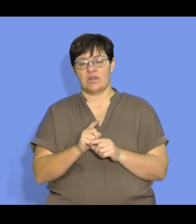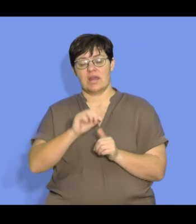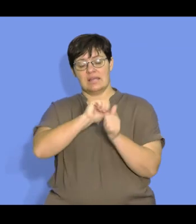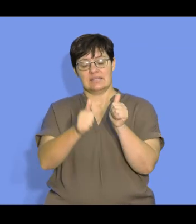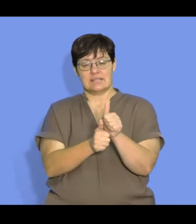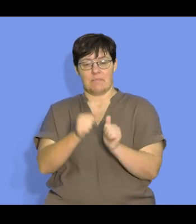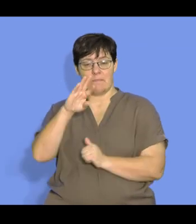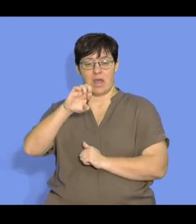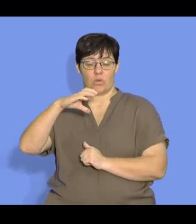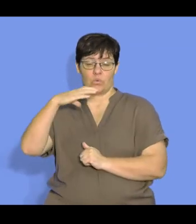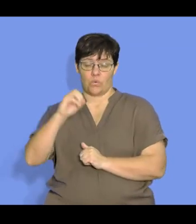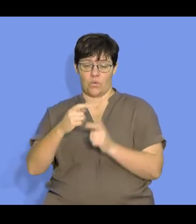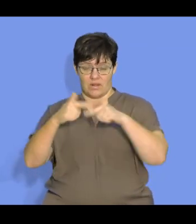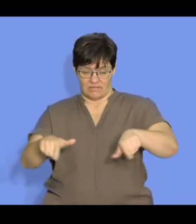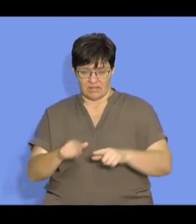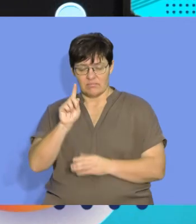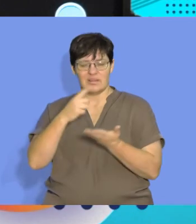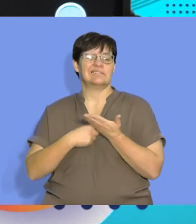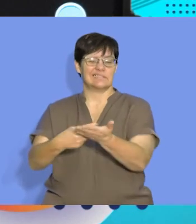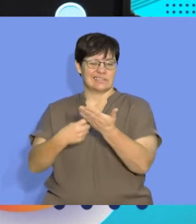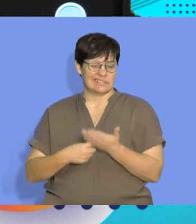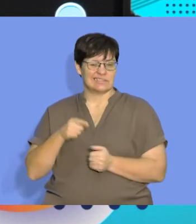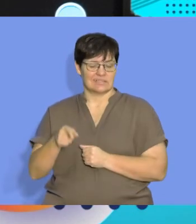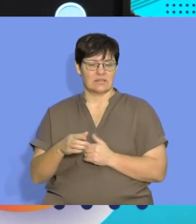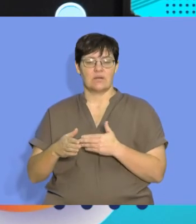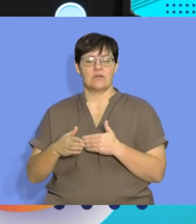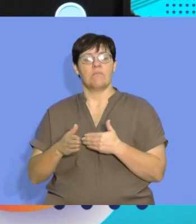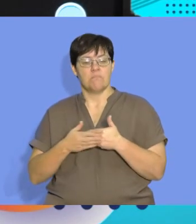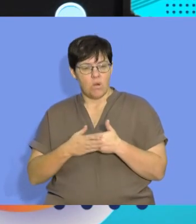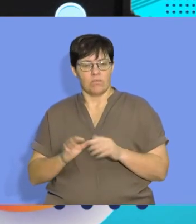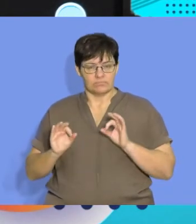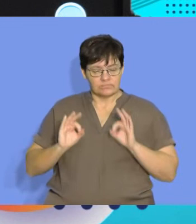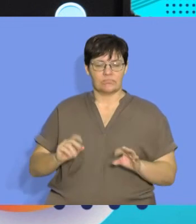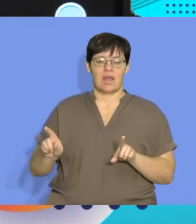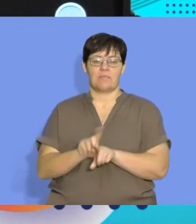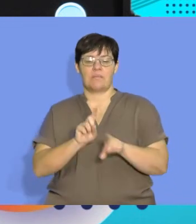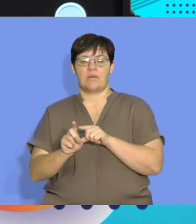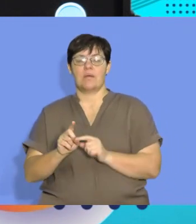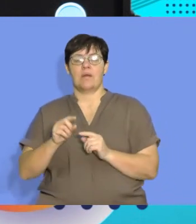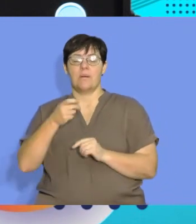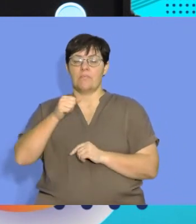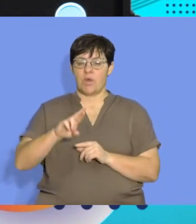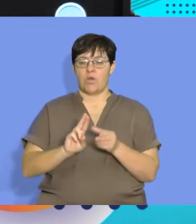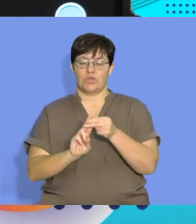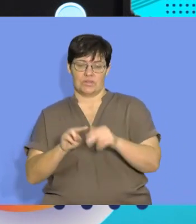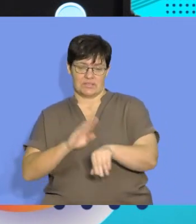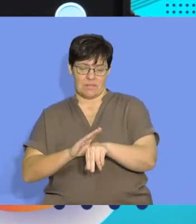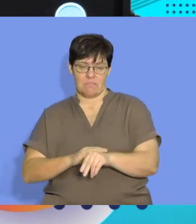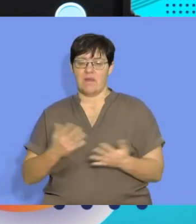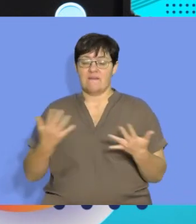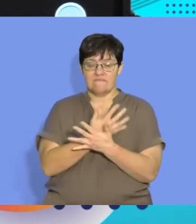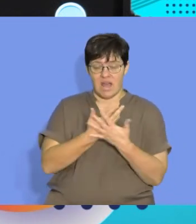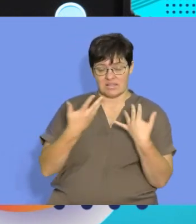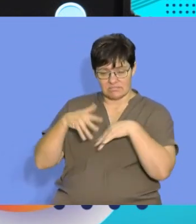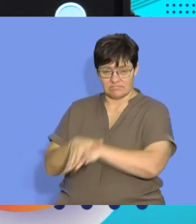level, and that is where you will talk about more effective collisions per unit time, faster rate of